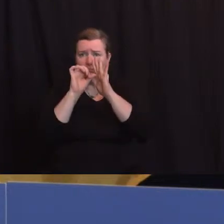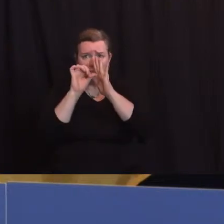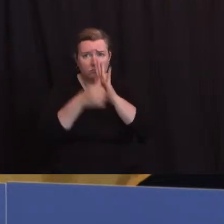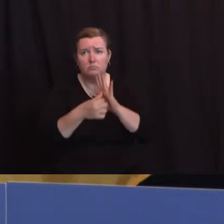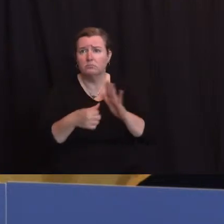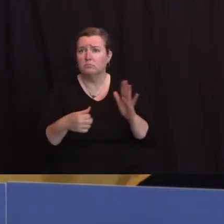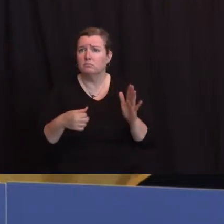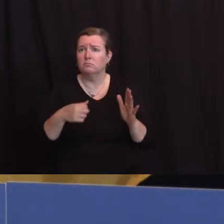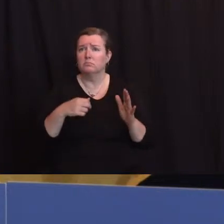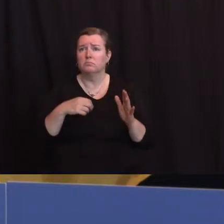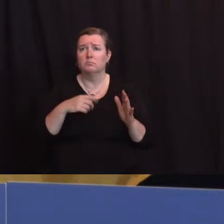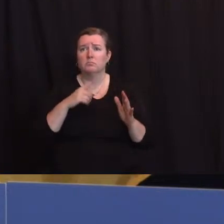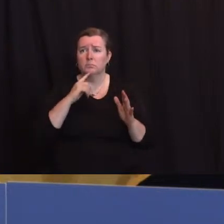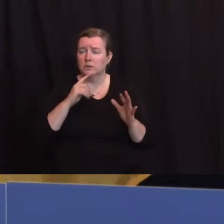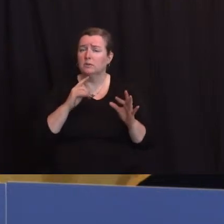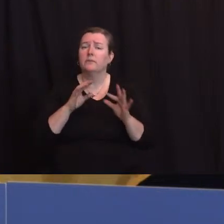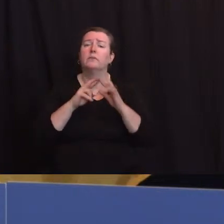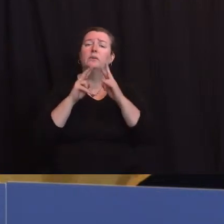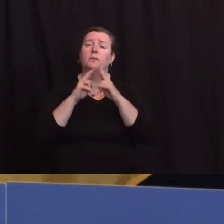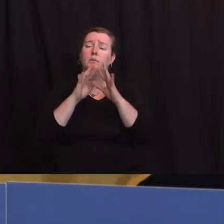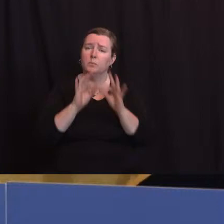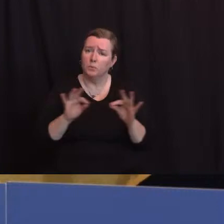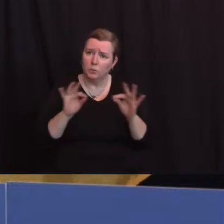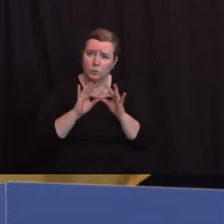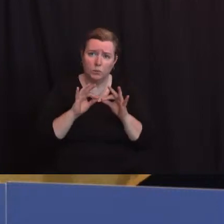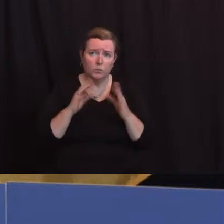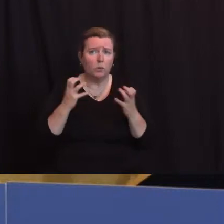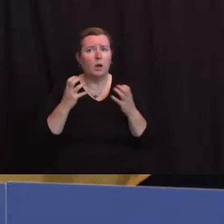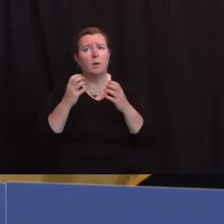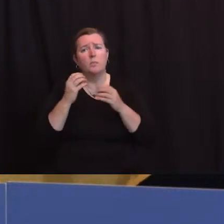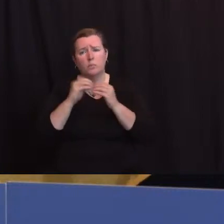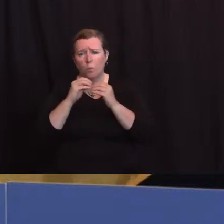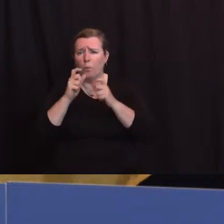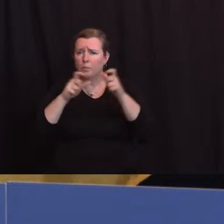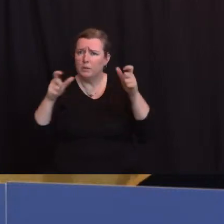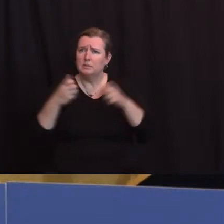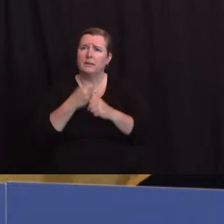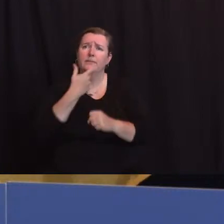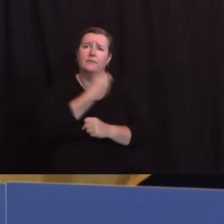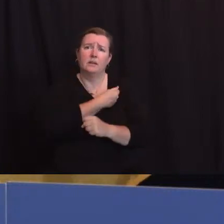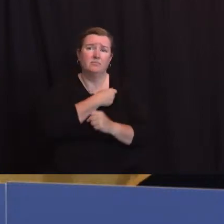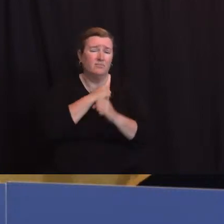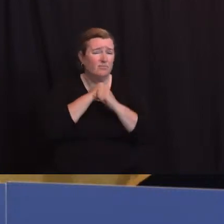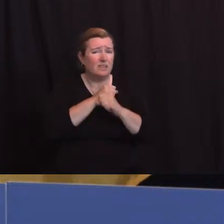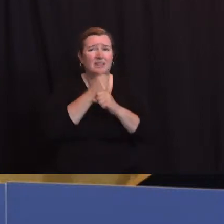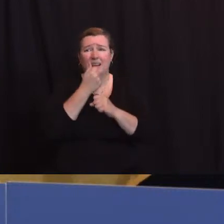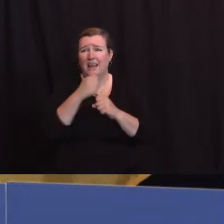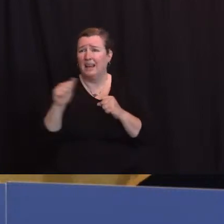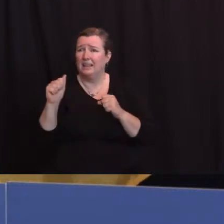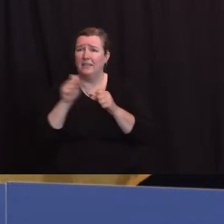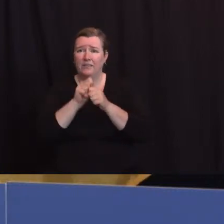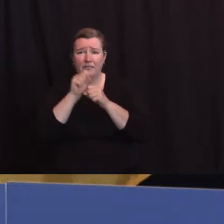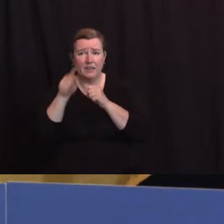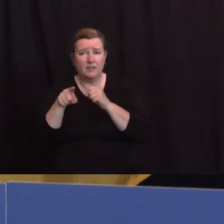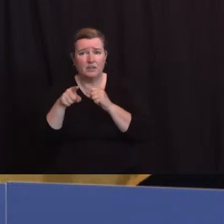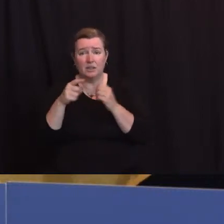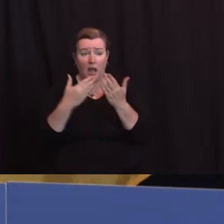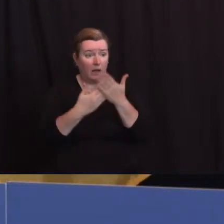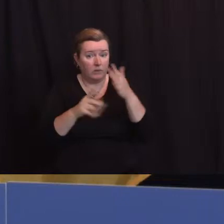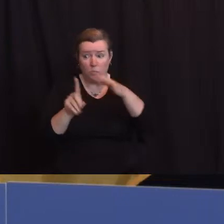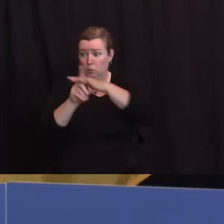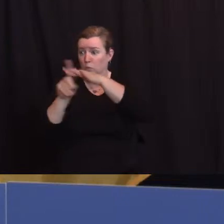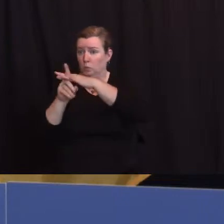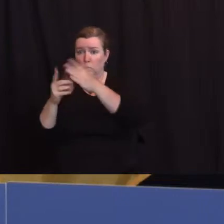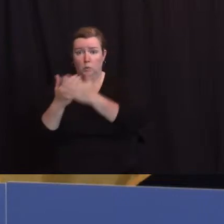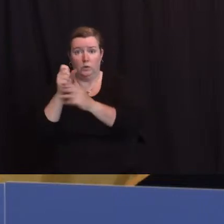getting those vaccination coverage rates high to try to prevent any sort of variant emergence and variant spread in